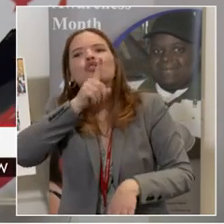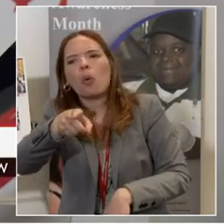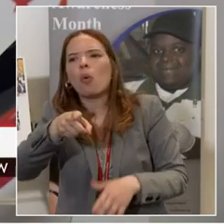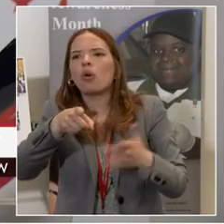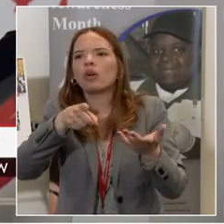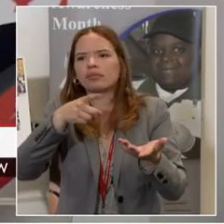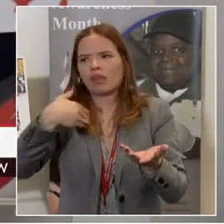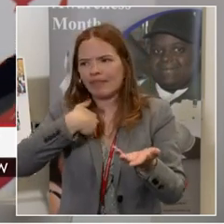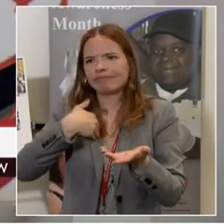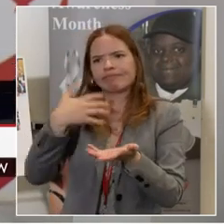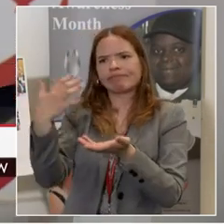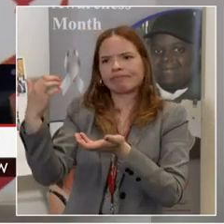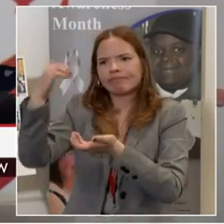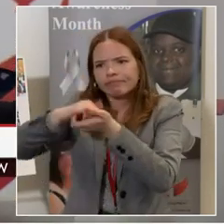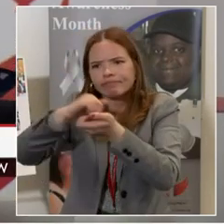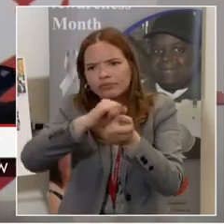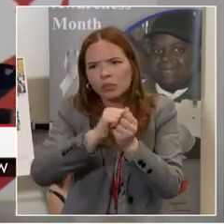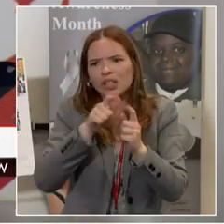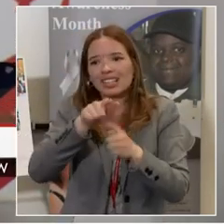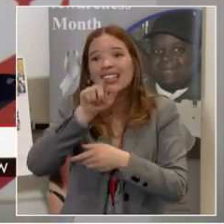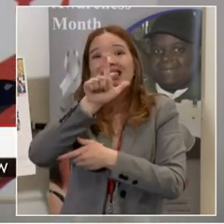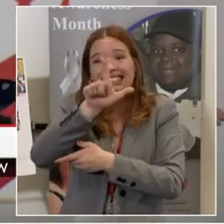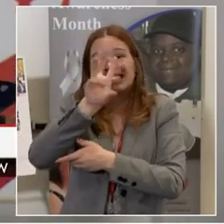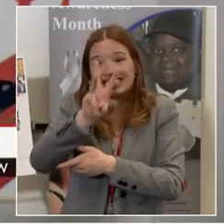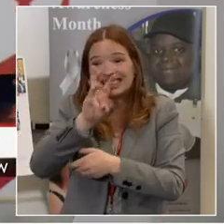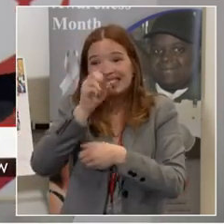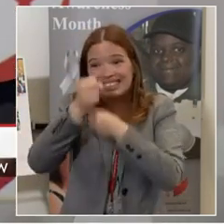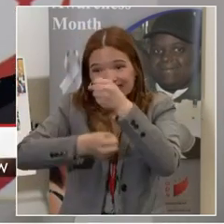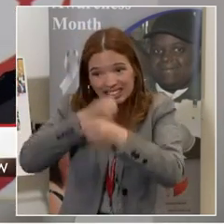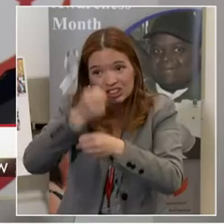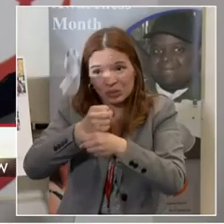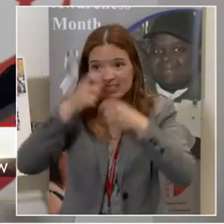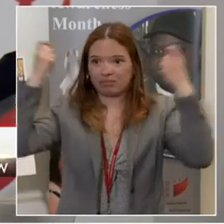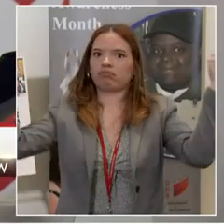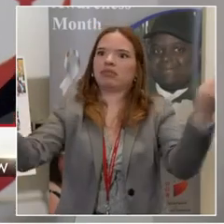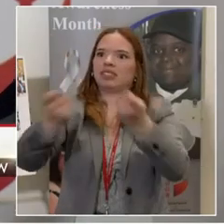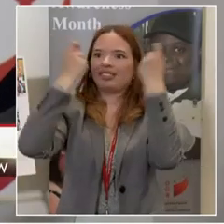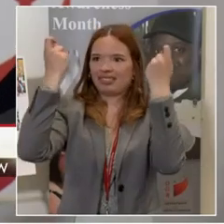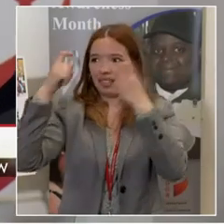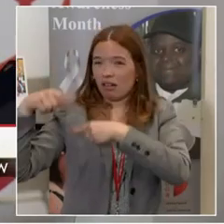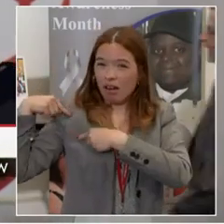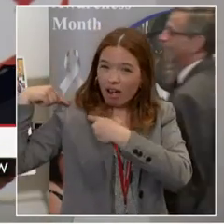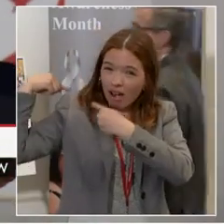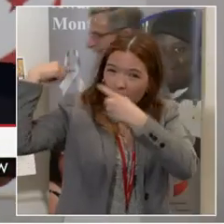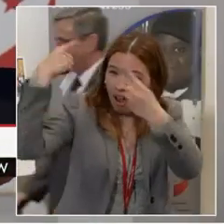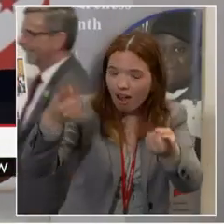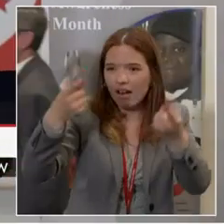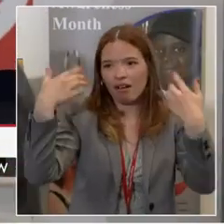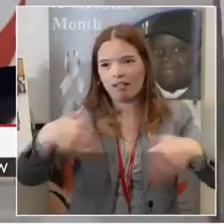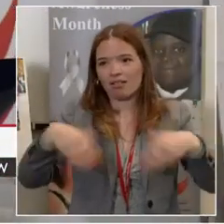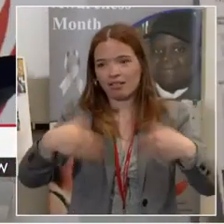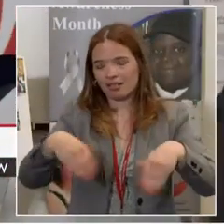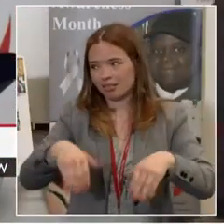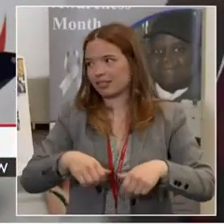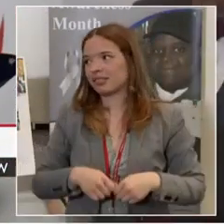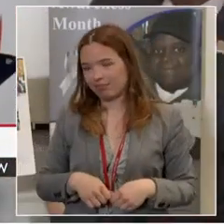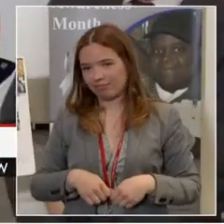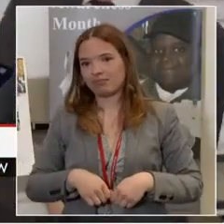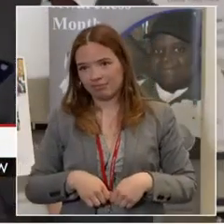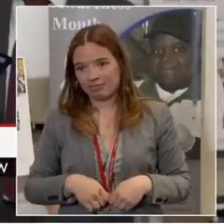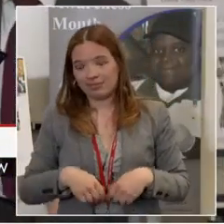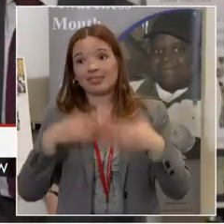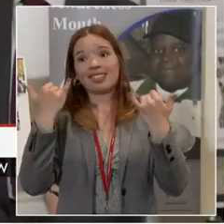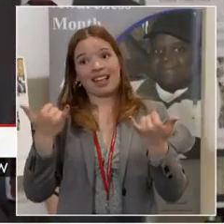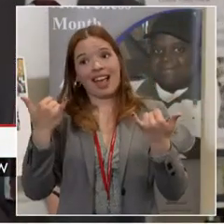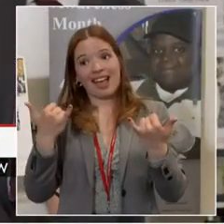this important event. Join me, Director. Now, therefore, I, the